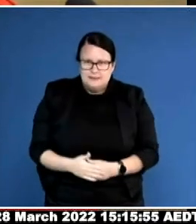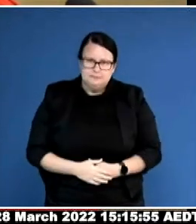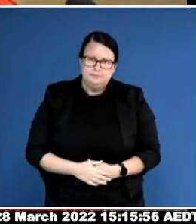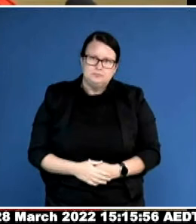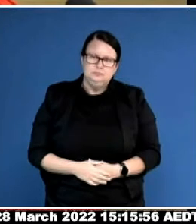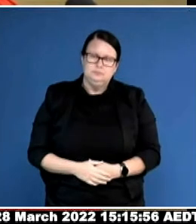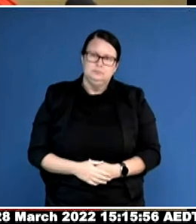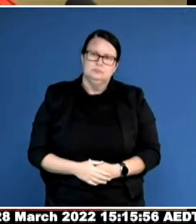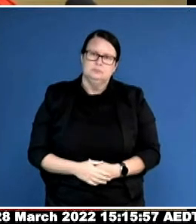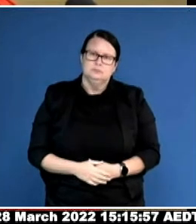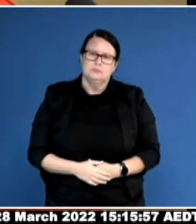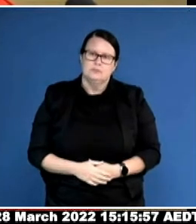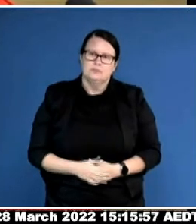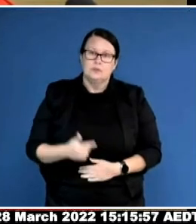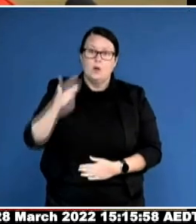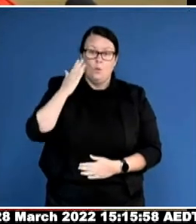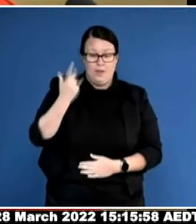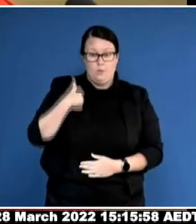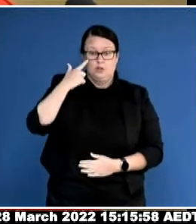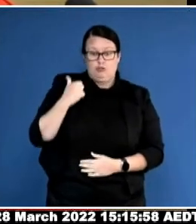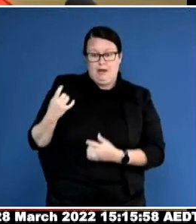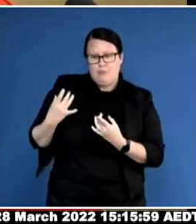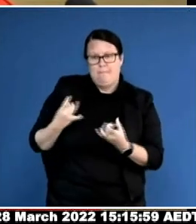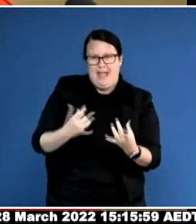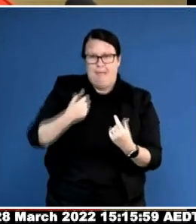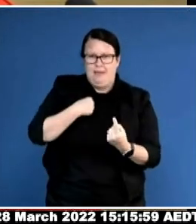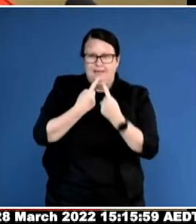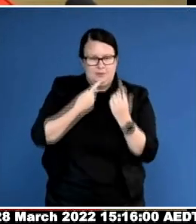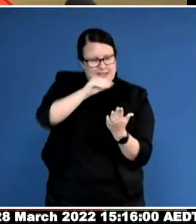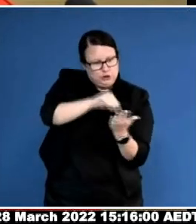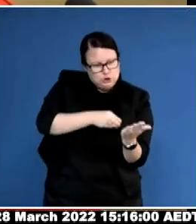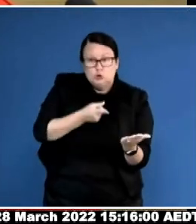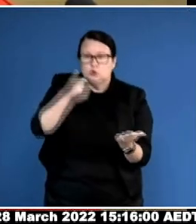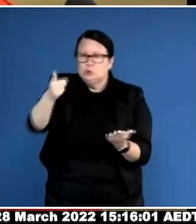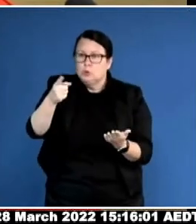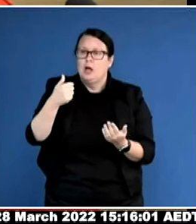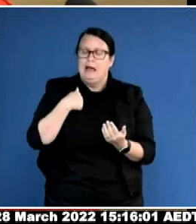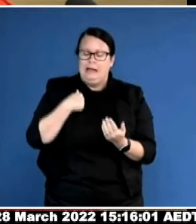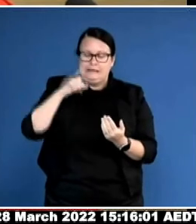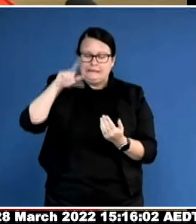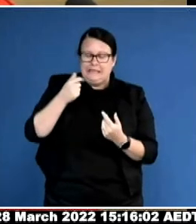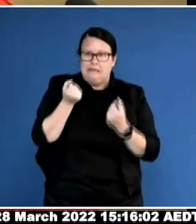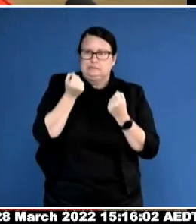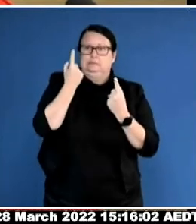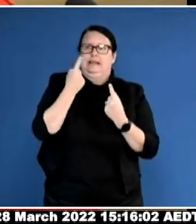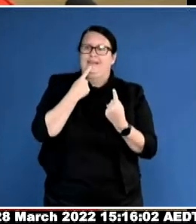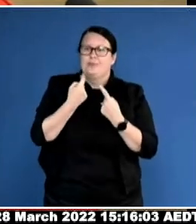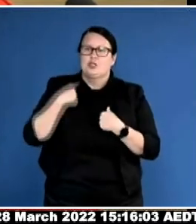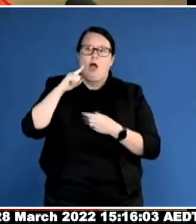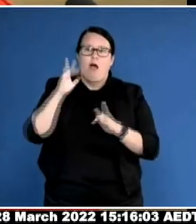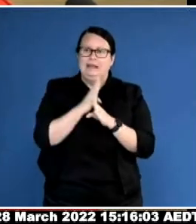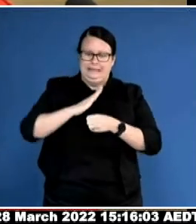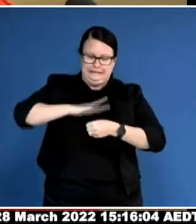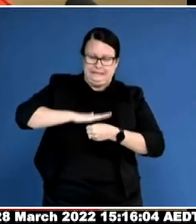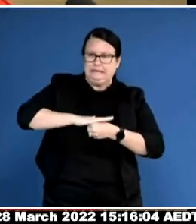process of preparing my evidence for the Royal Commission, memories have returned to me that I've pushed down for many years. One of them is something